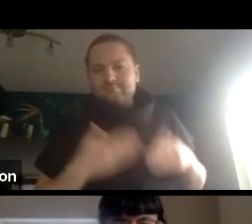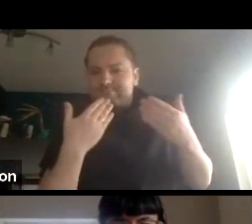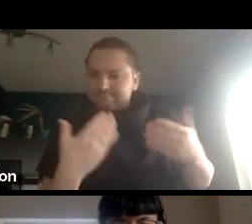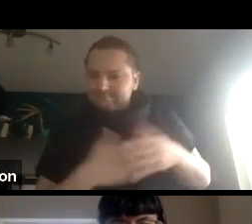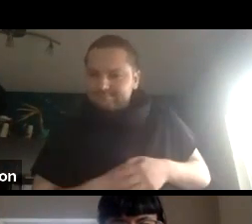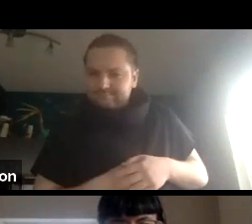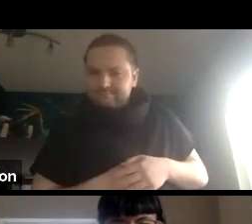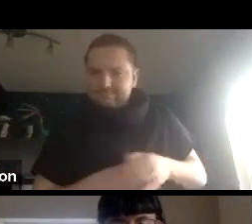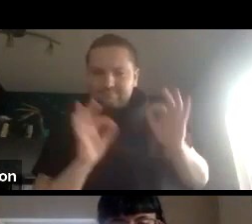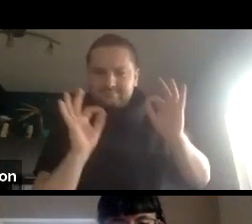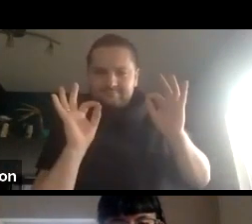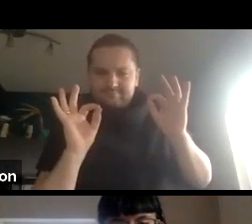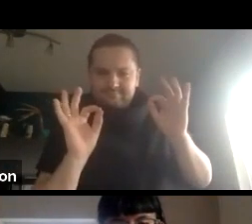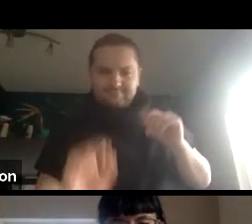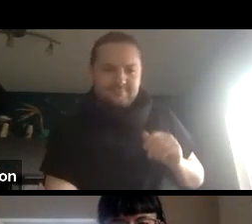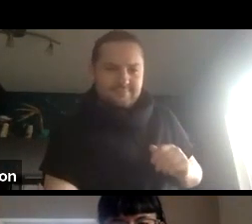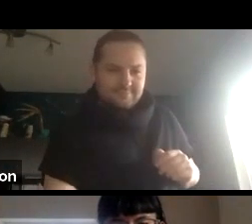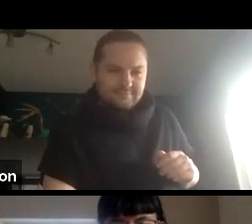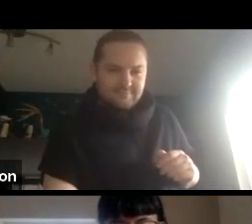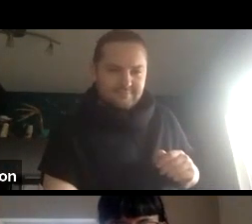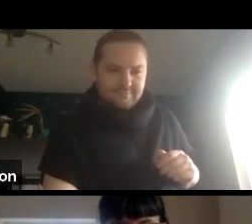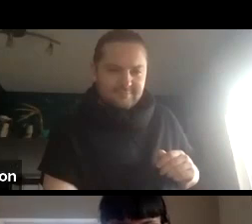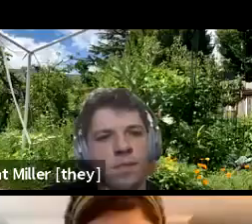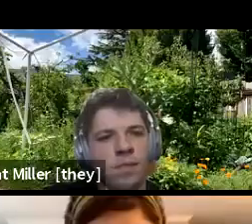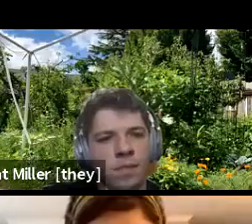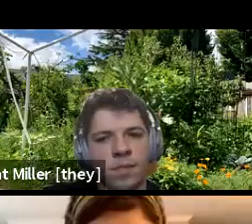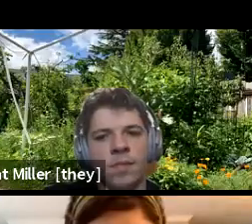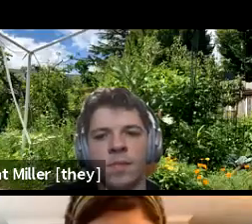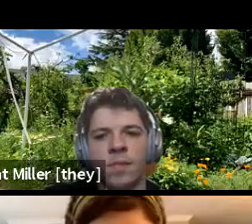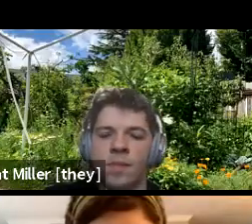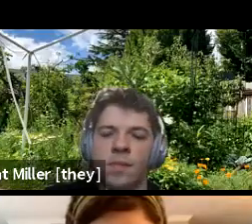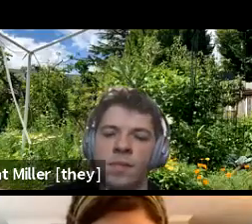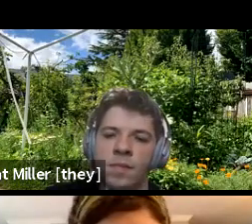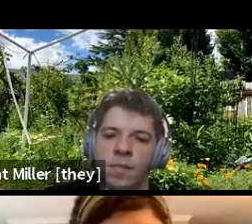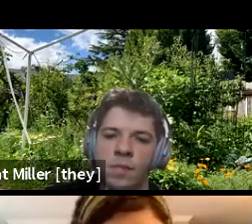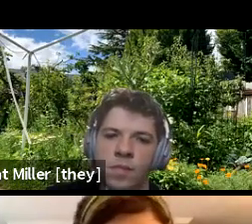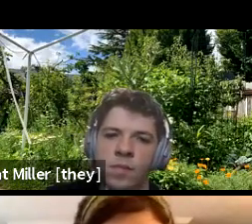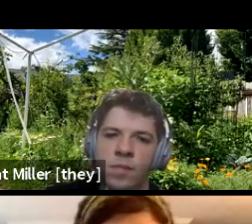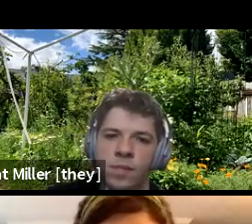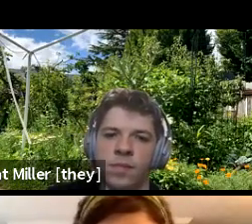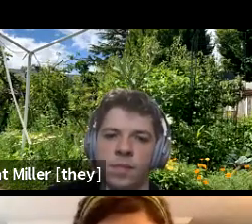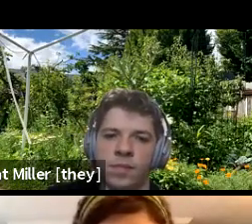The word I want to use is content. I'm extremely content and thank you.